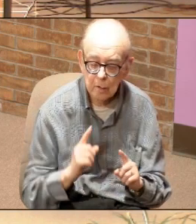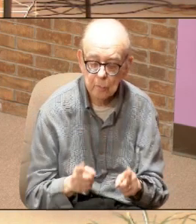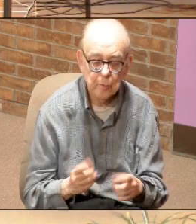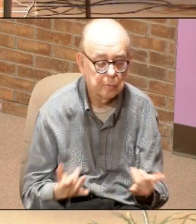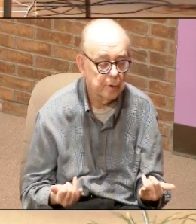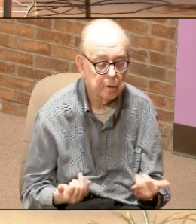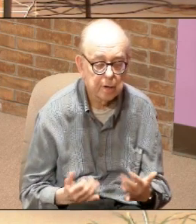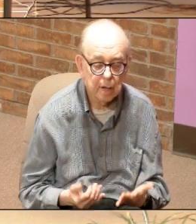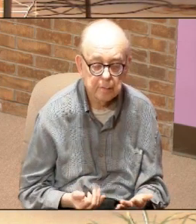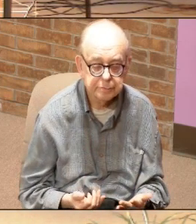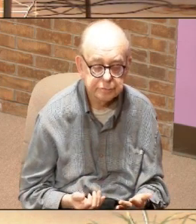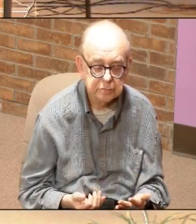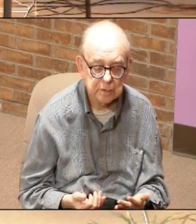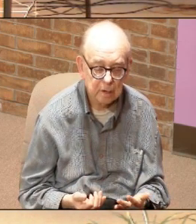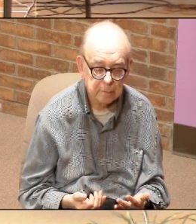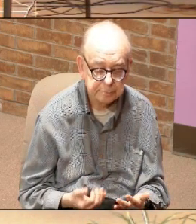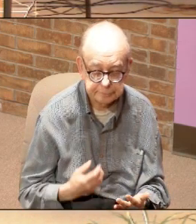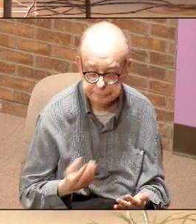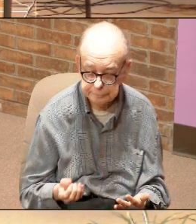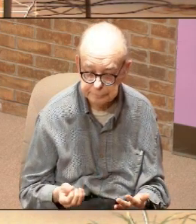today?